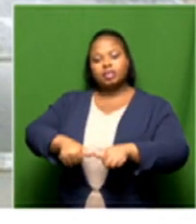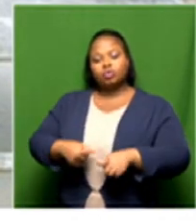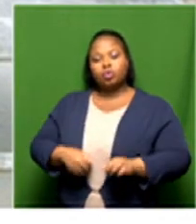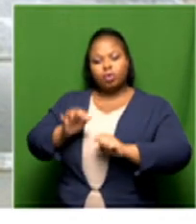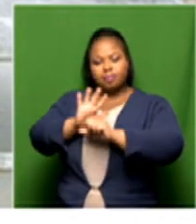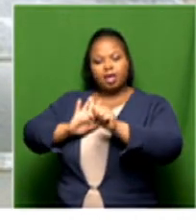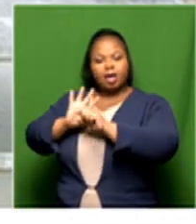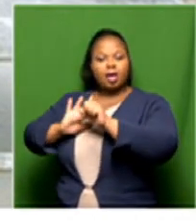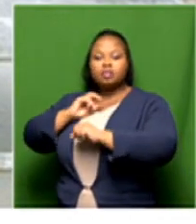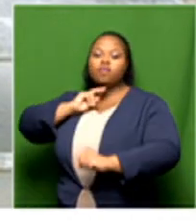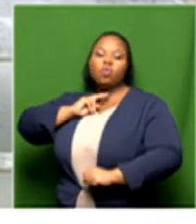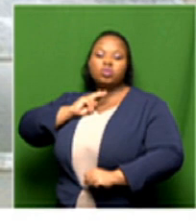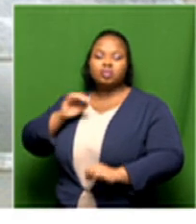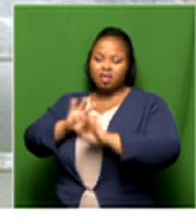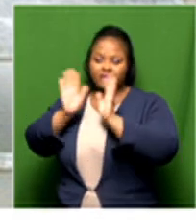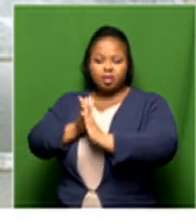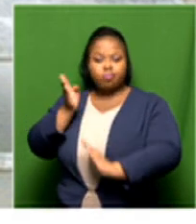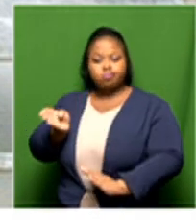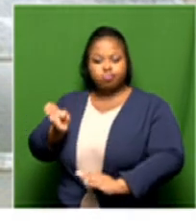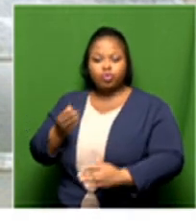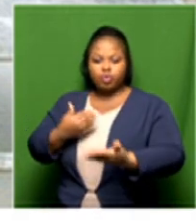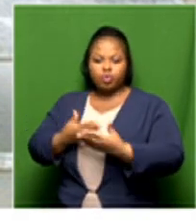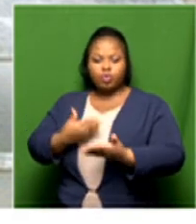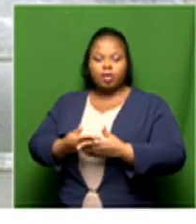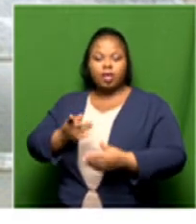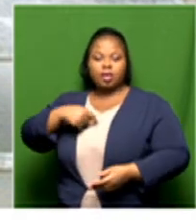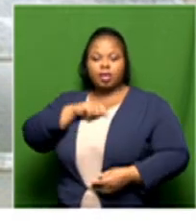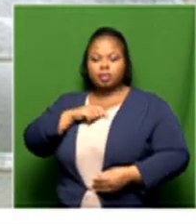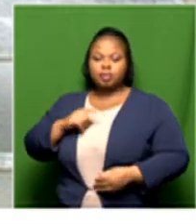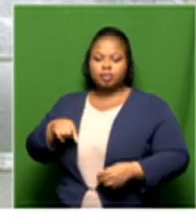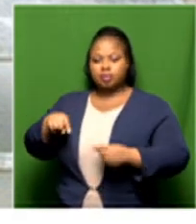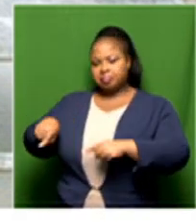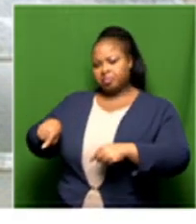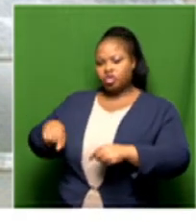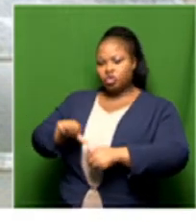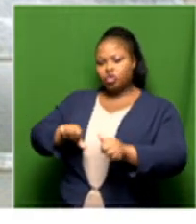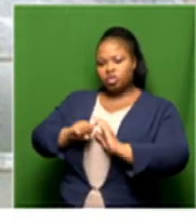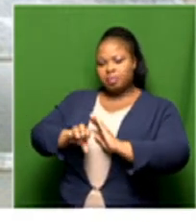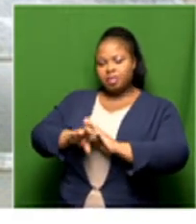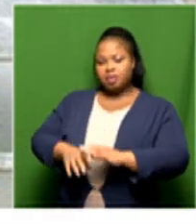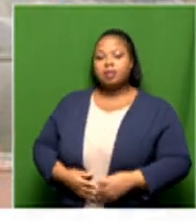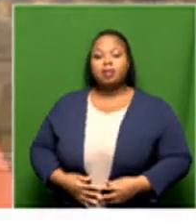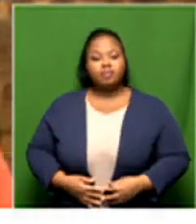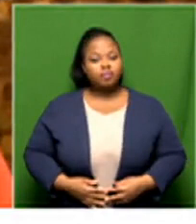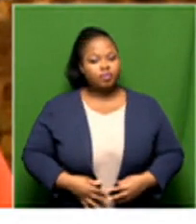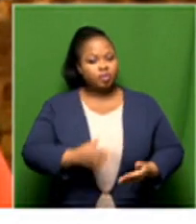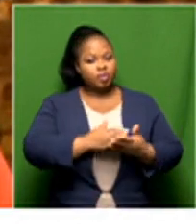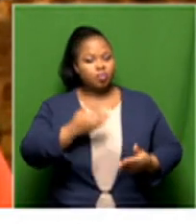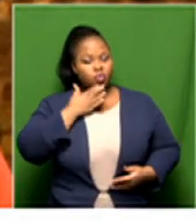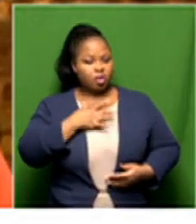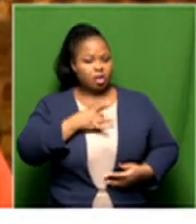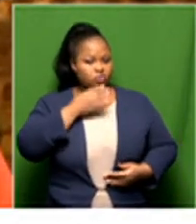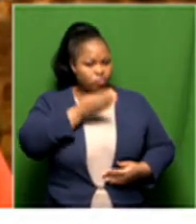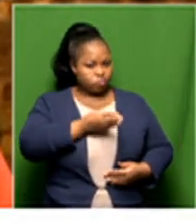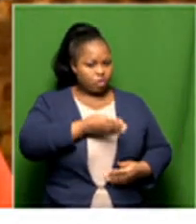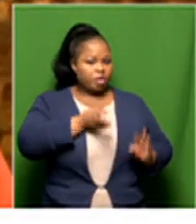simple. Everything's up on there, or you can follow me at Kevin Fraser Official on all social media. Listen to me saying that for those who would like to attend the show, yet